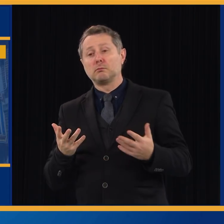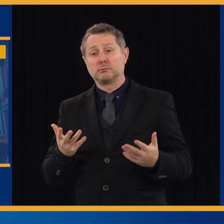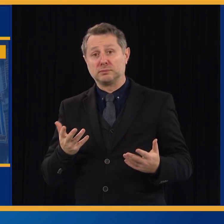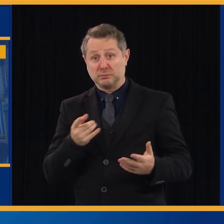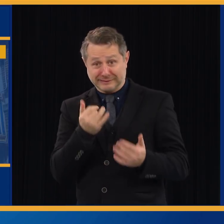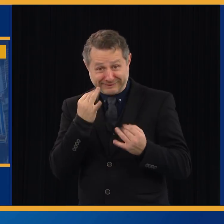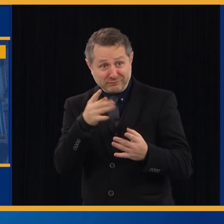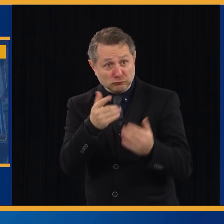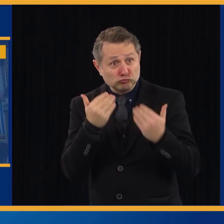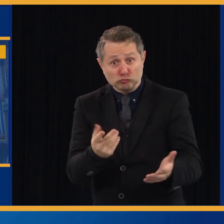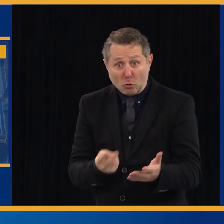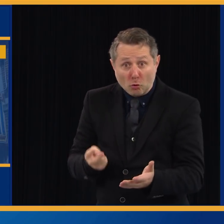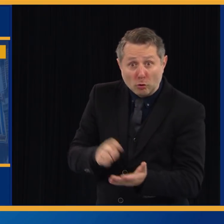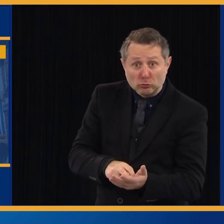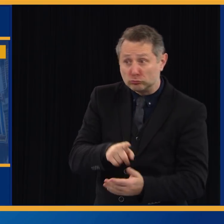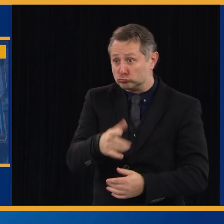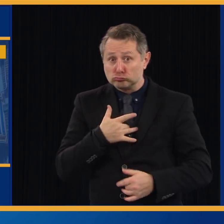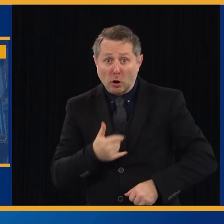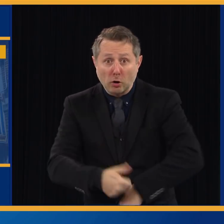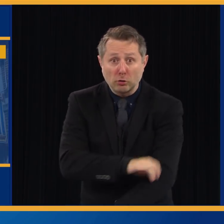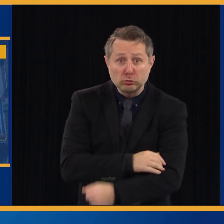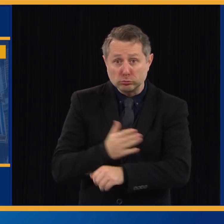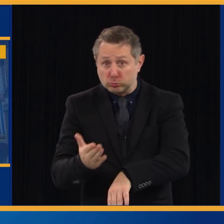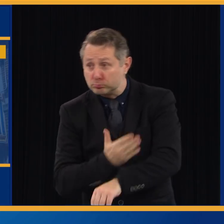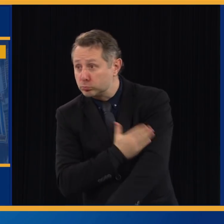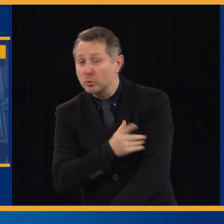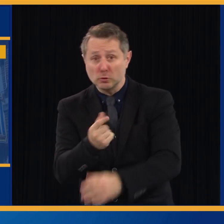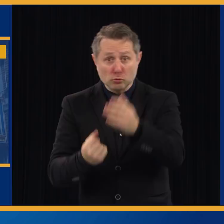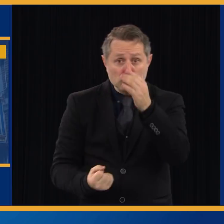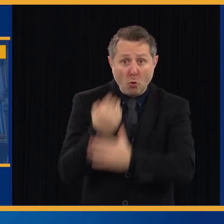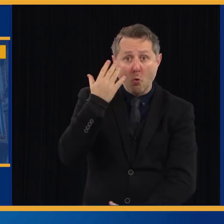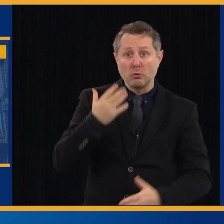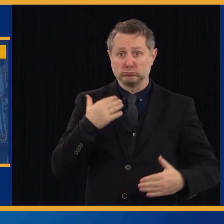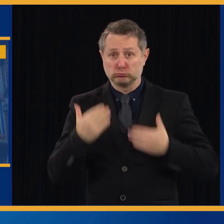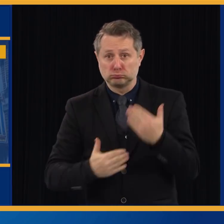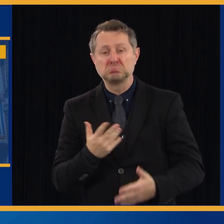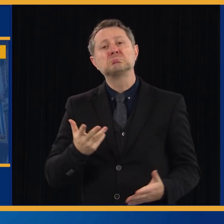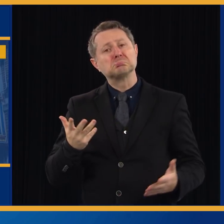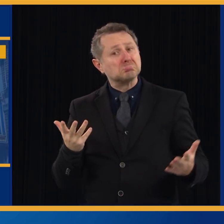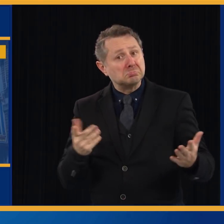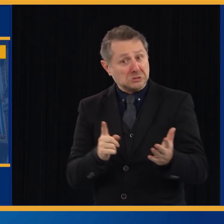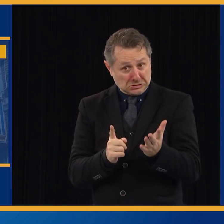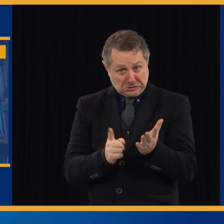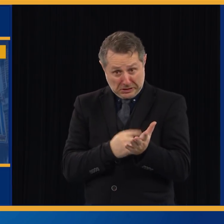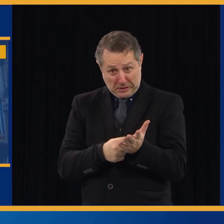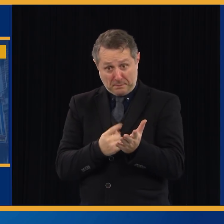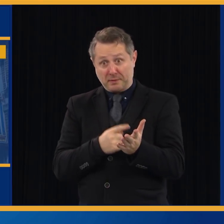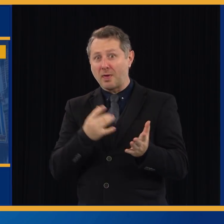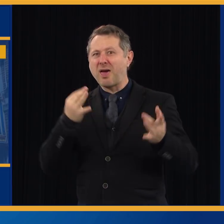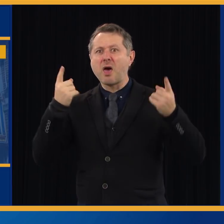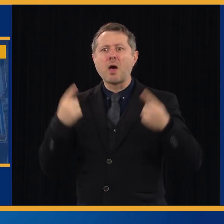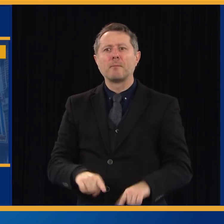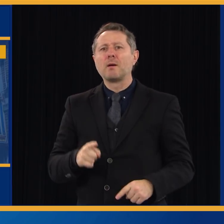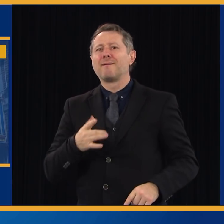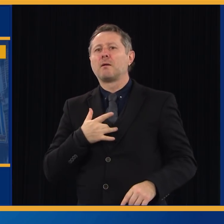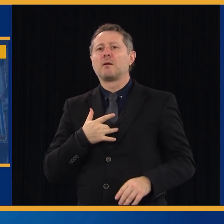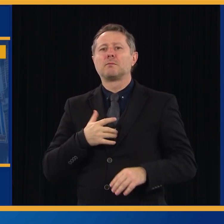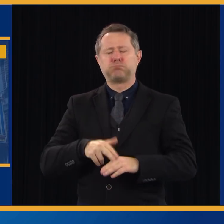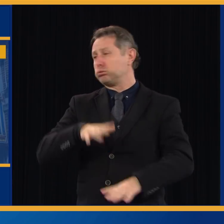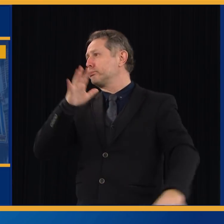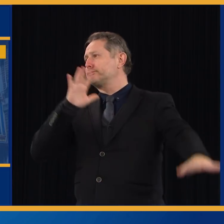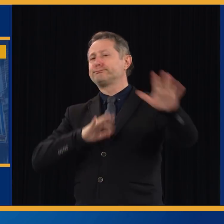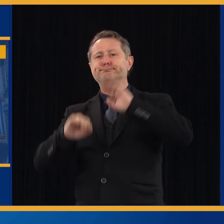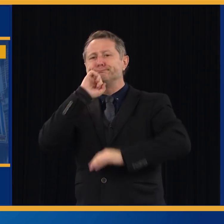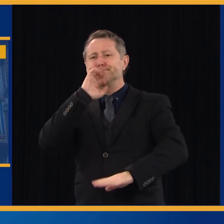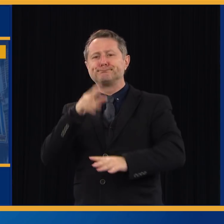person are you? And did you learn from getting knocked on your rear end? Sometimes you get knocked on your rear end and you have nothing to